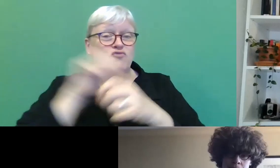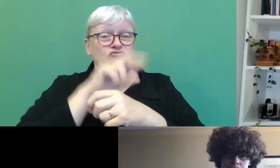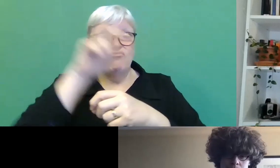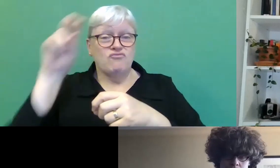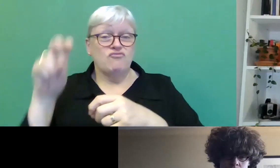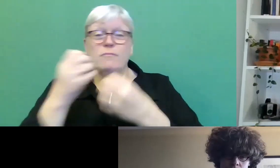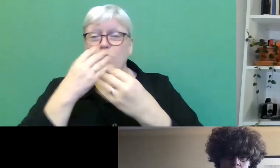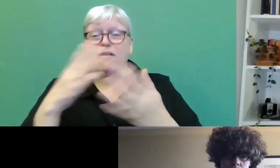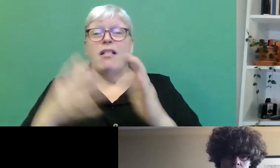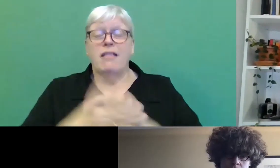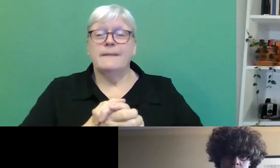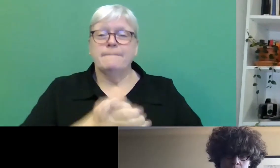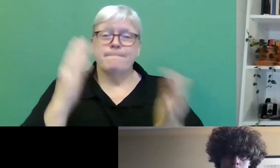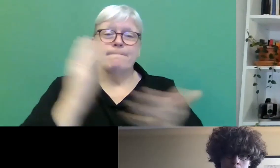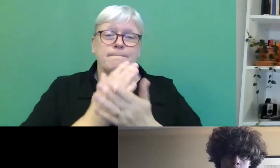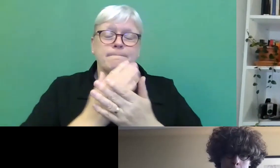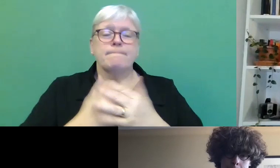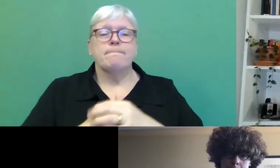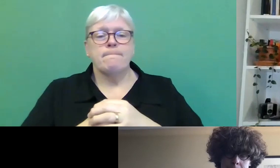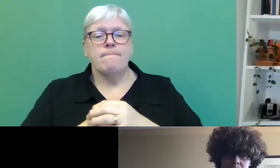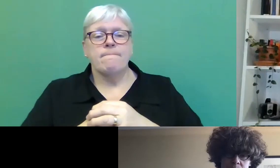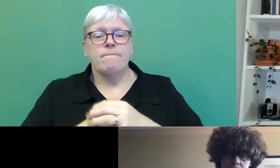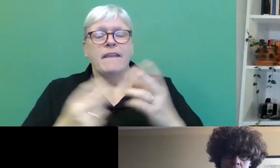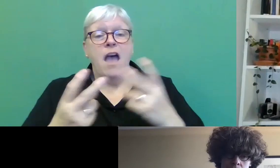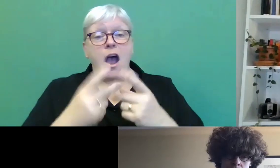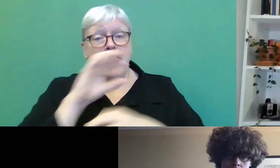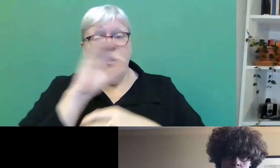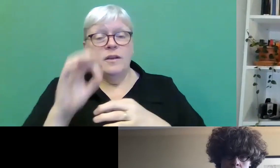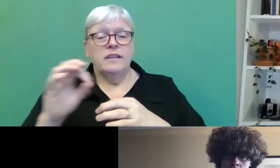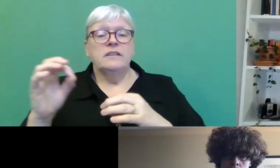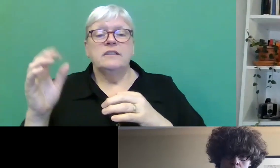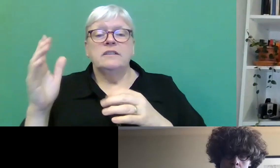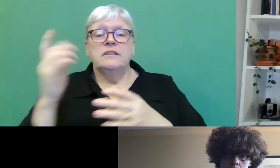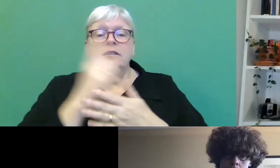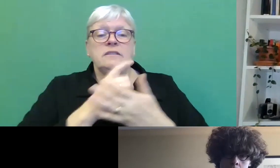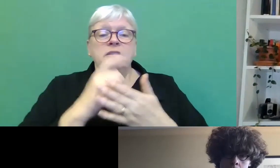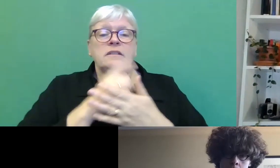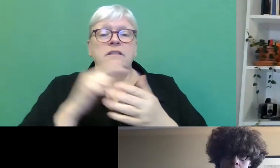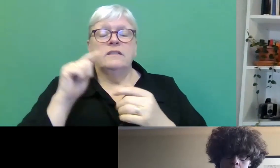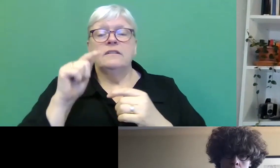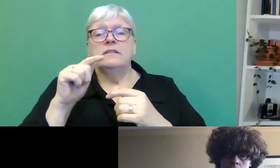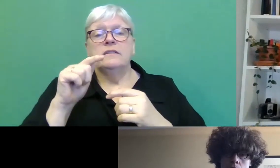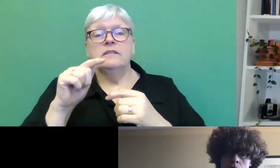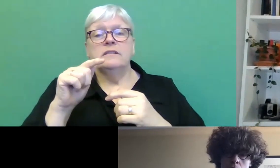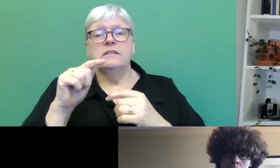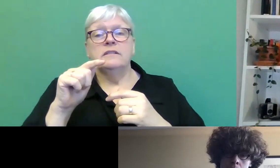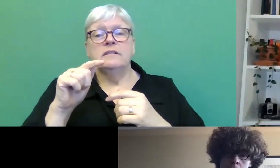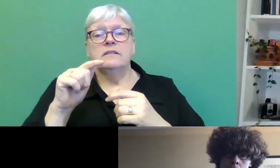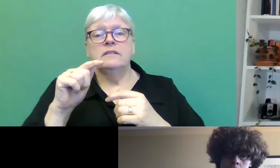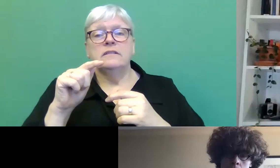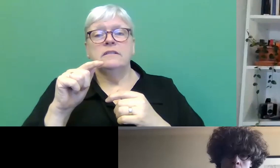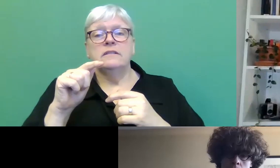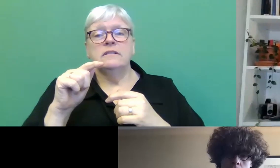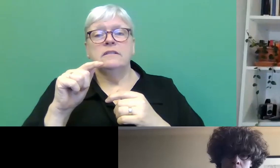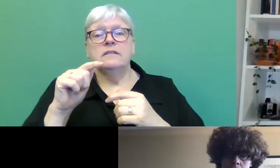Yeah, definitely. So another question is asking about your poem that was part of our Light Festival